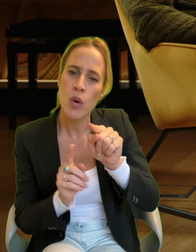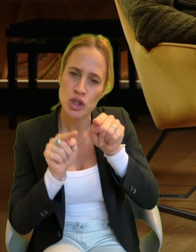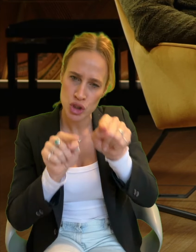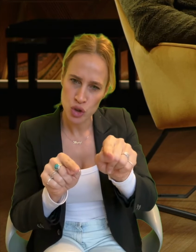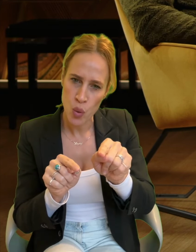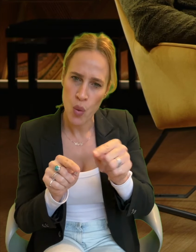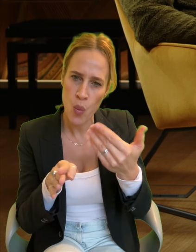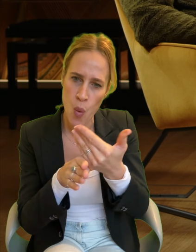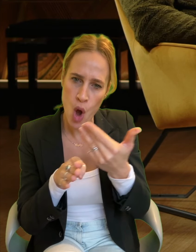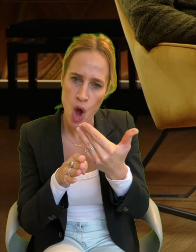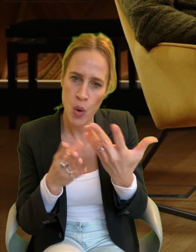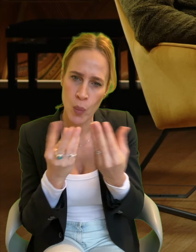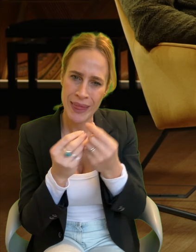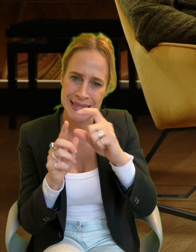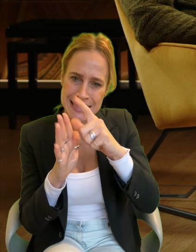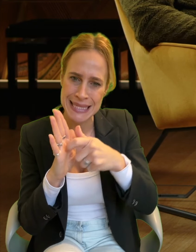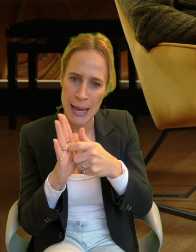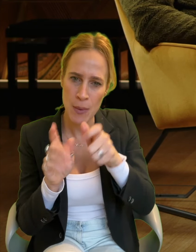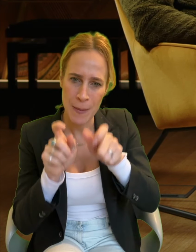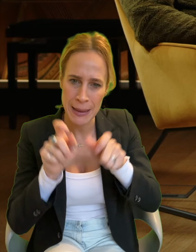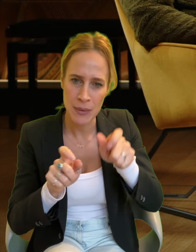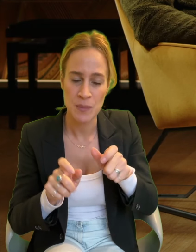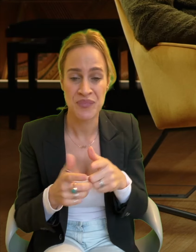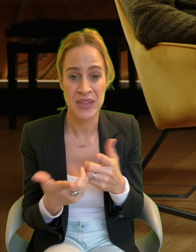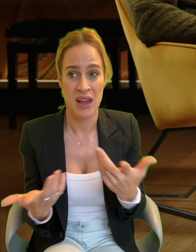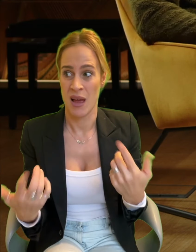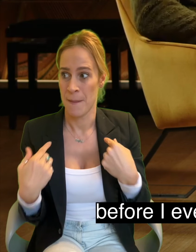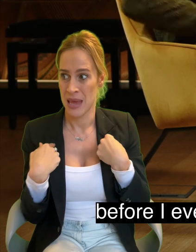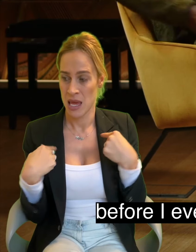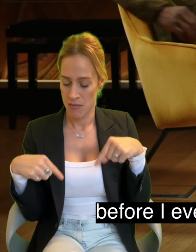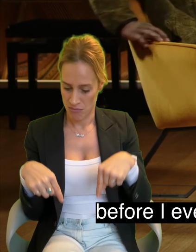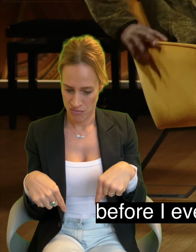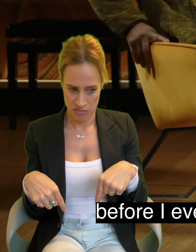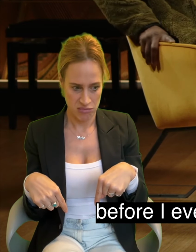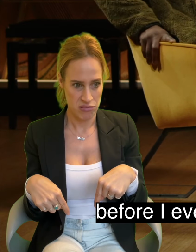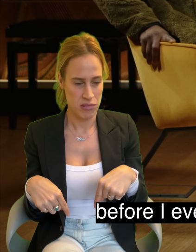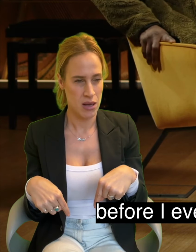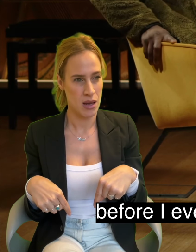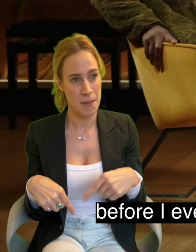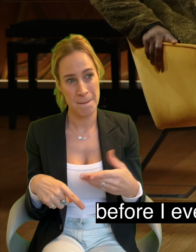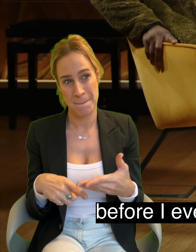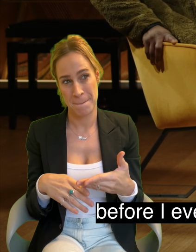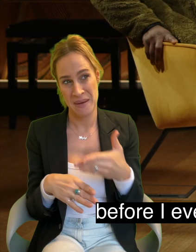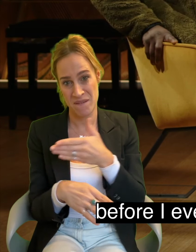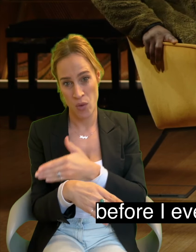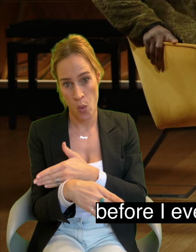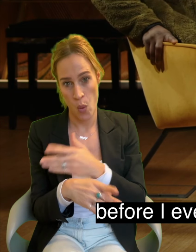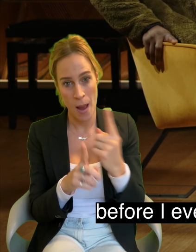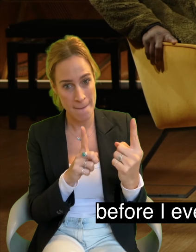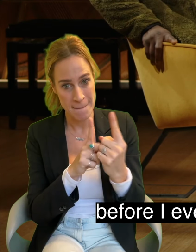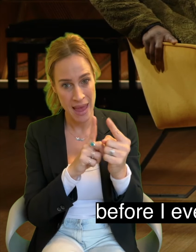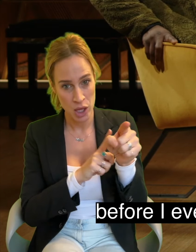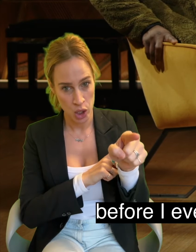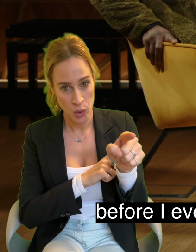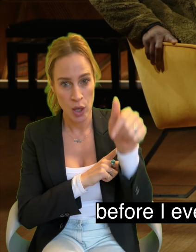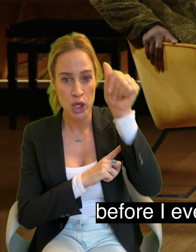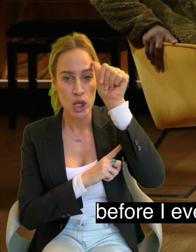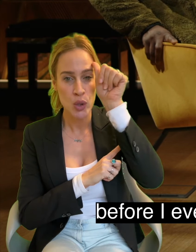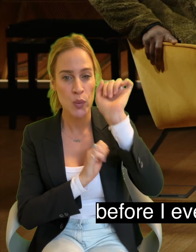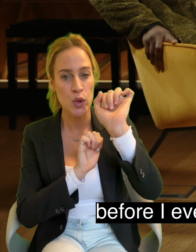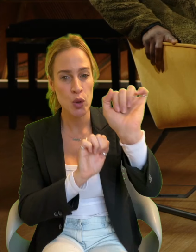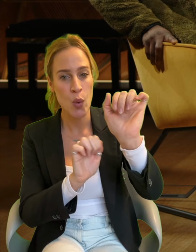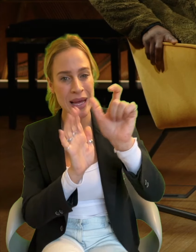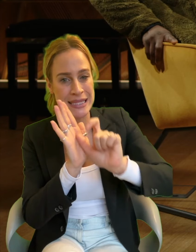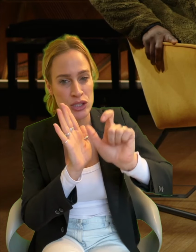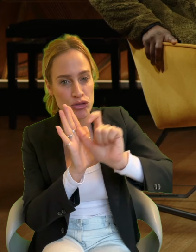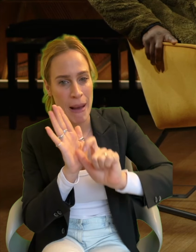with, I first, like I said, before I even met you, I knew your content because I said I followed you on